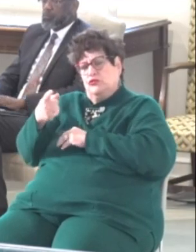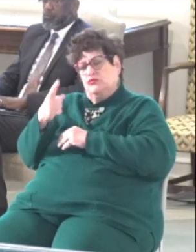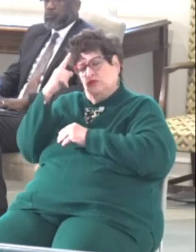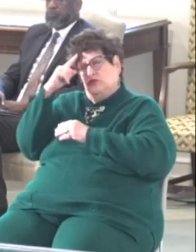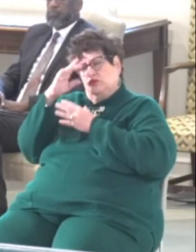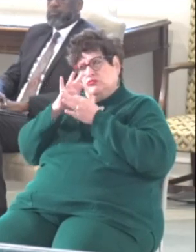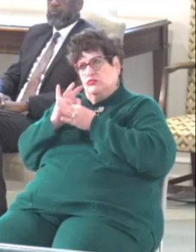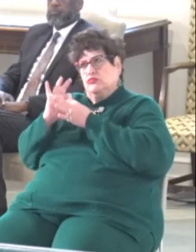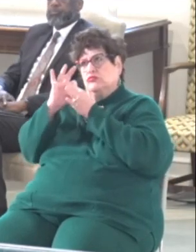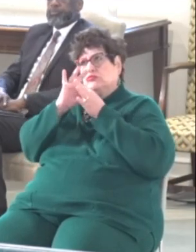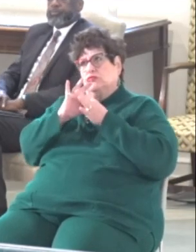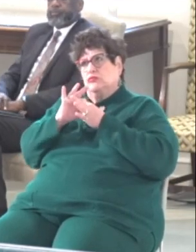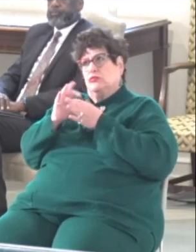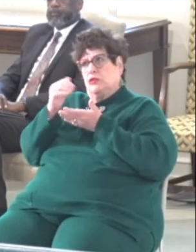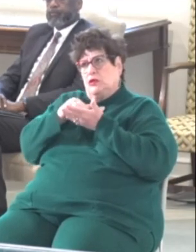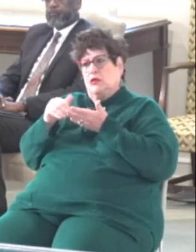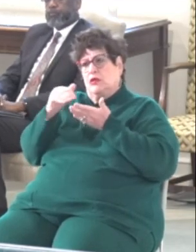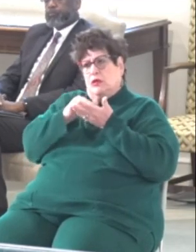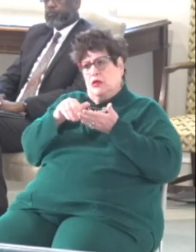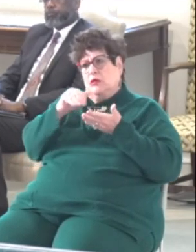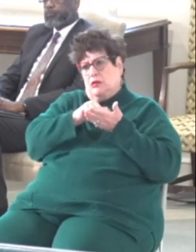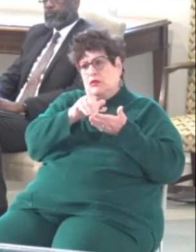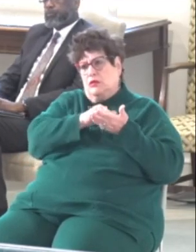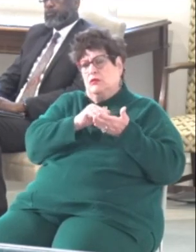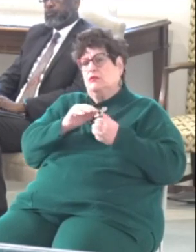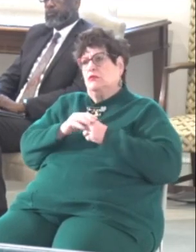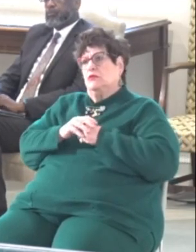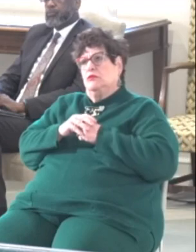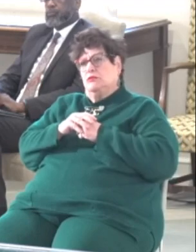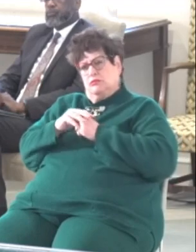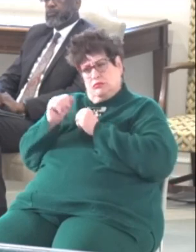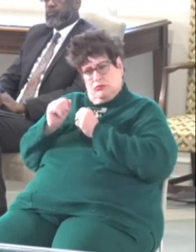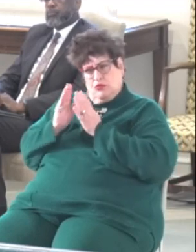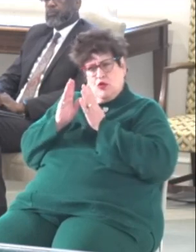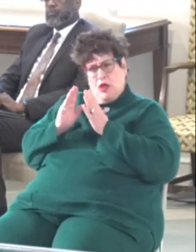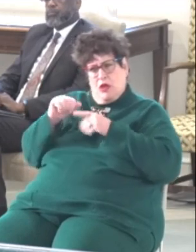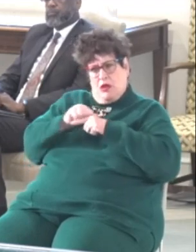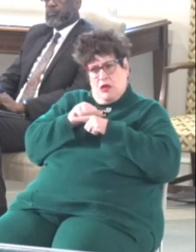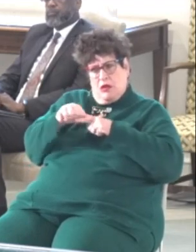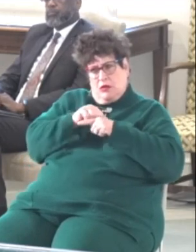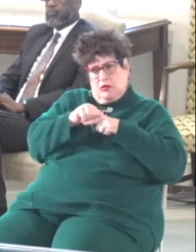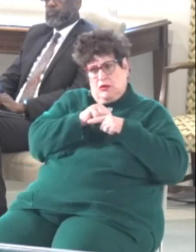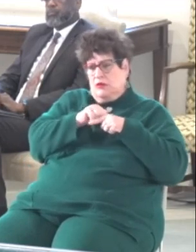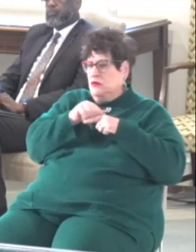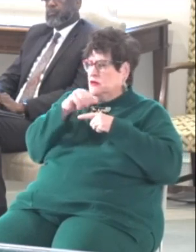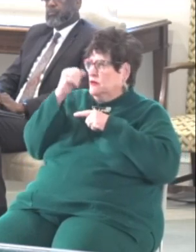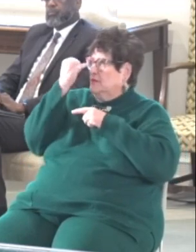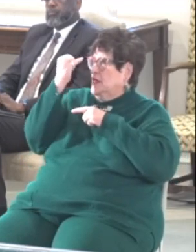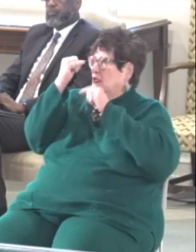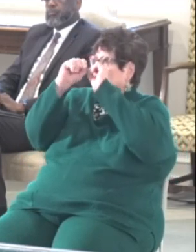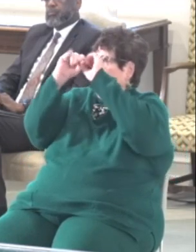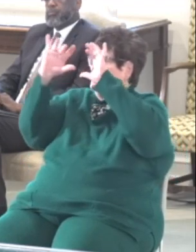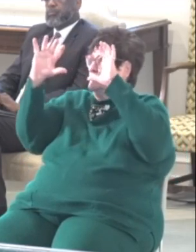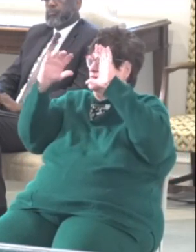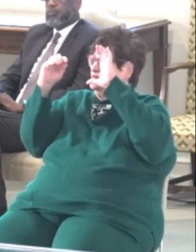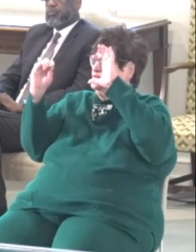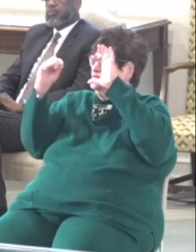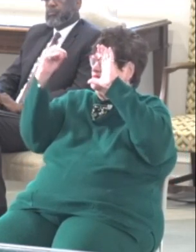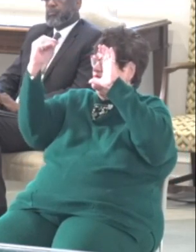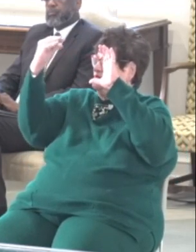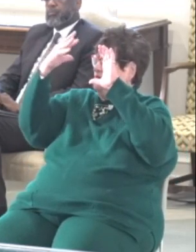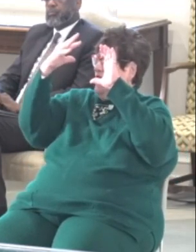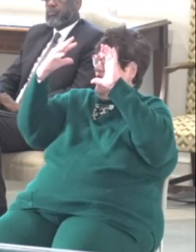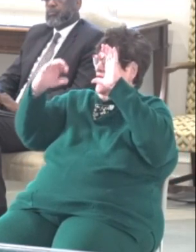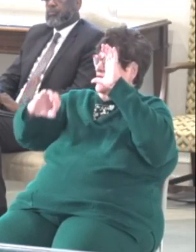reconnect. Schick also invites us to practice imagining that dawning beam of light of the winter solstice as it makes